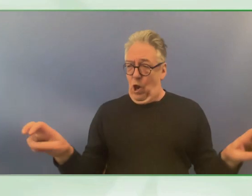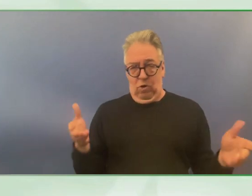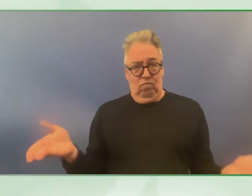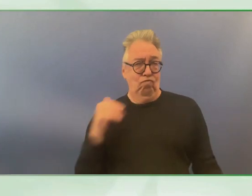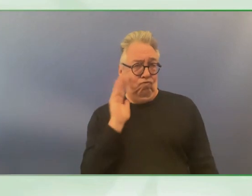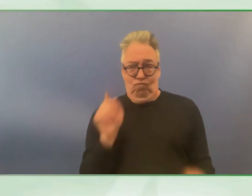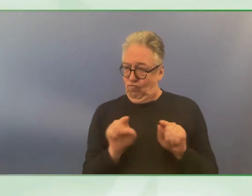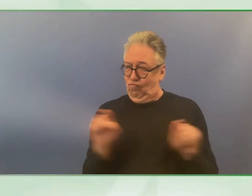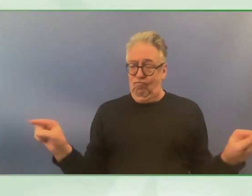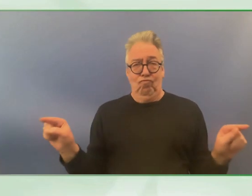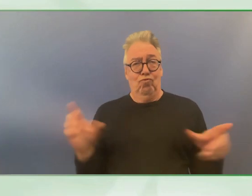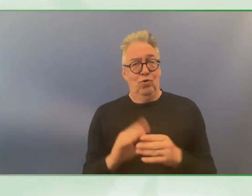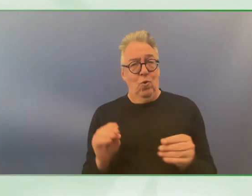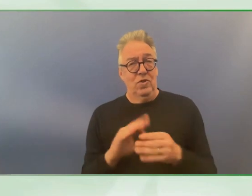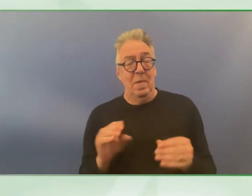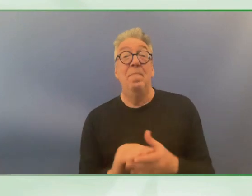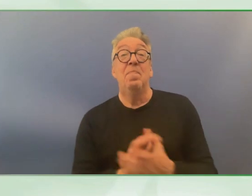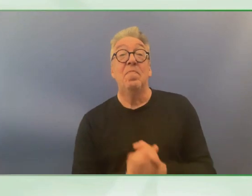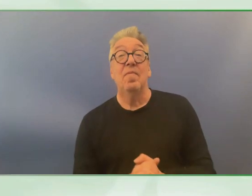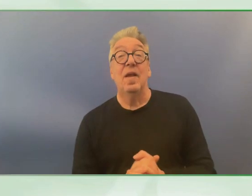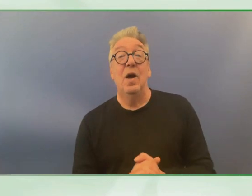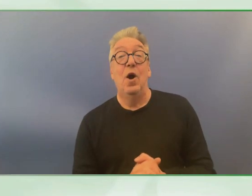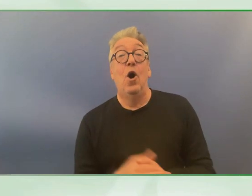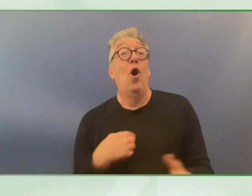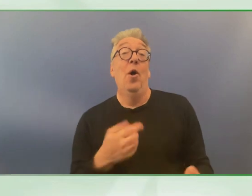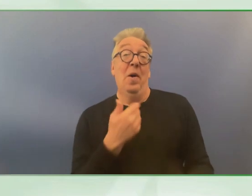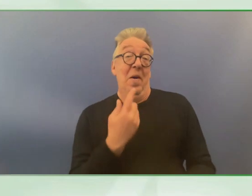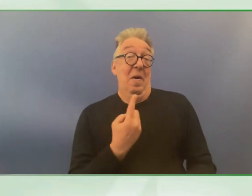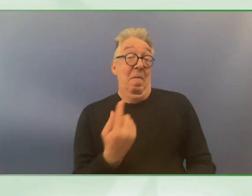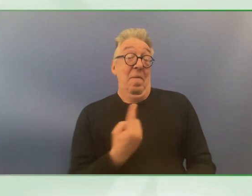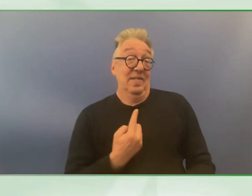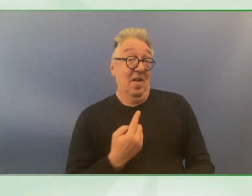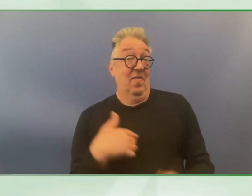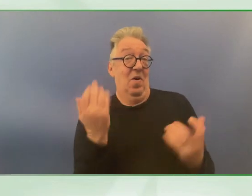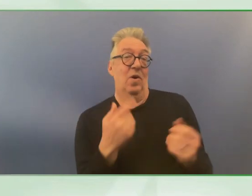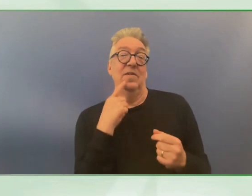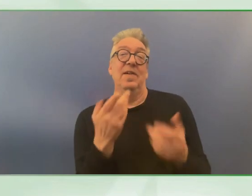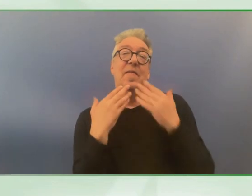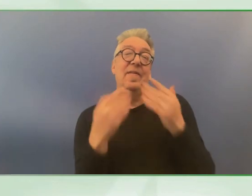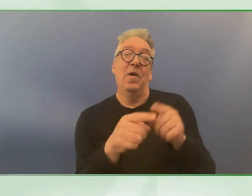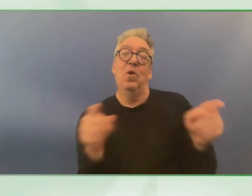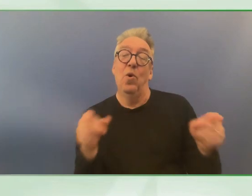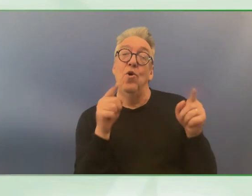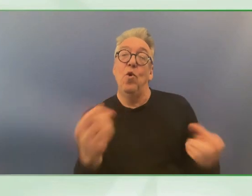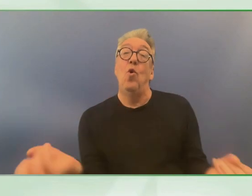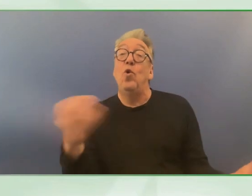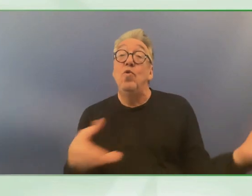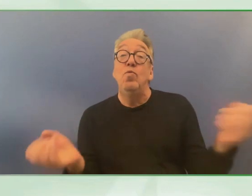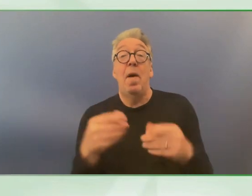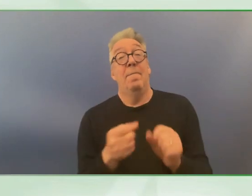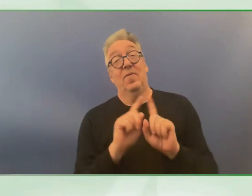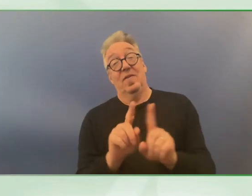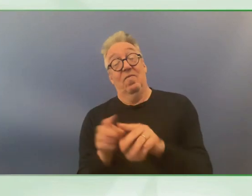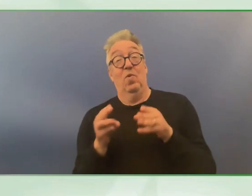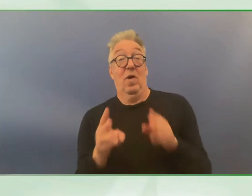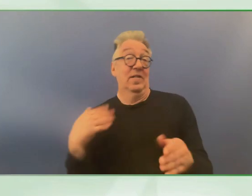to seize this opportunity to personally thank all of you who have contributed in many different ways in the last 3 days